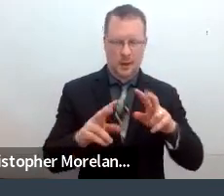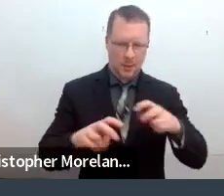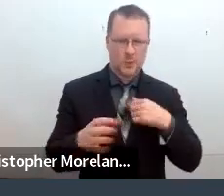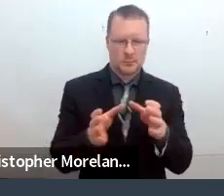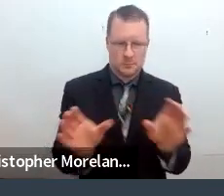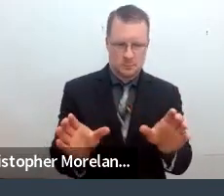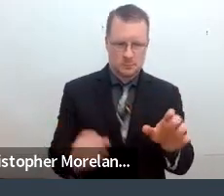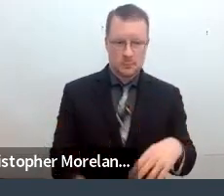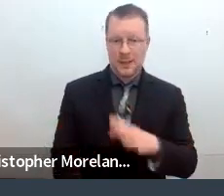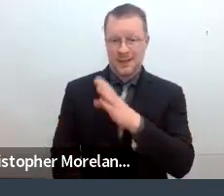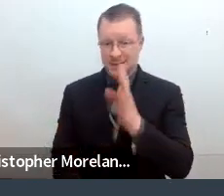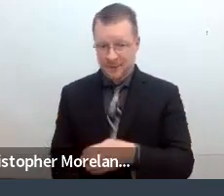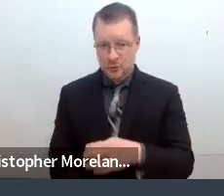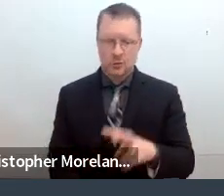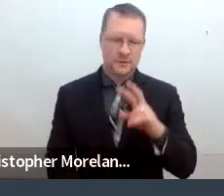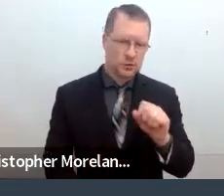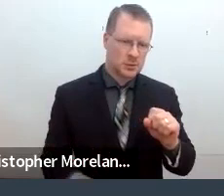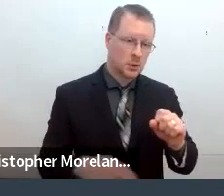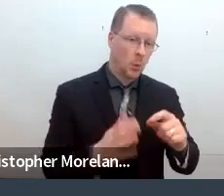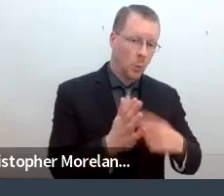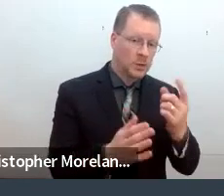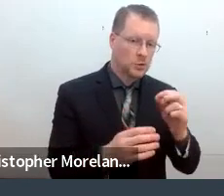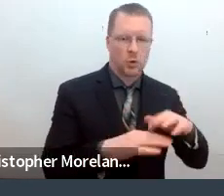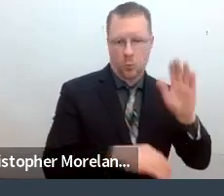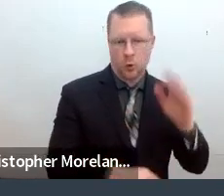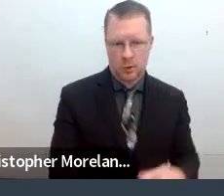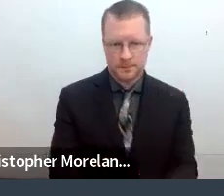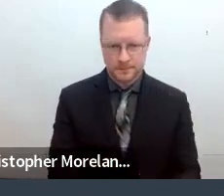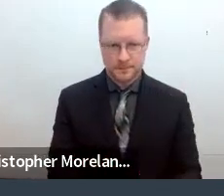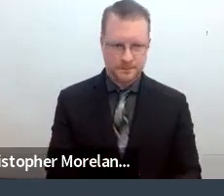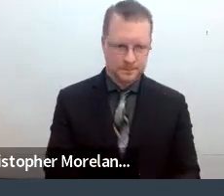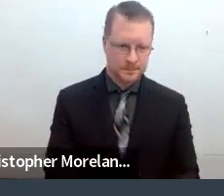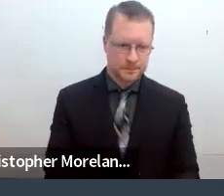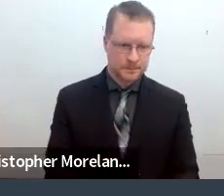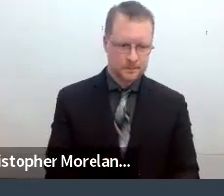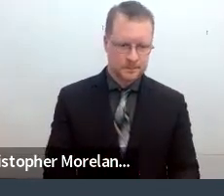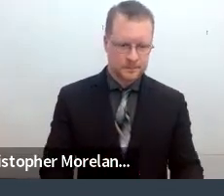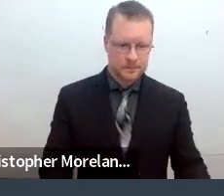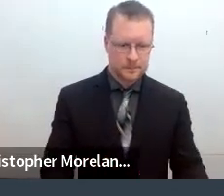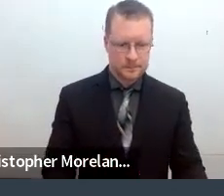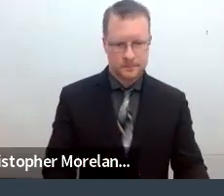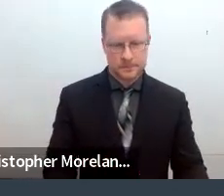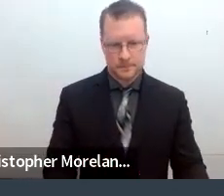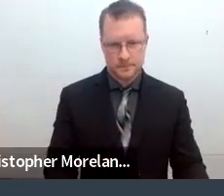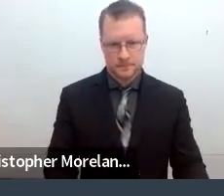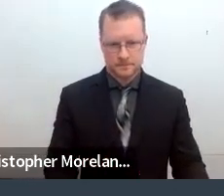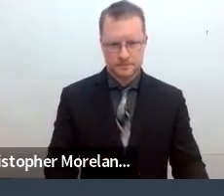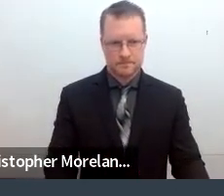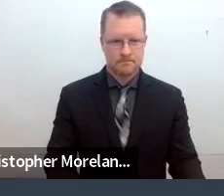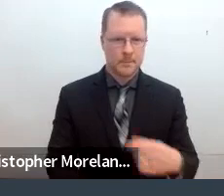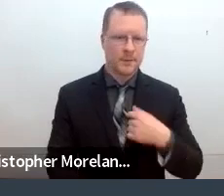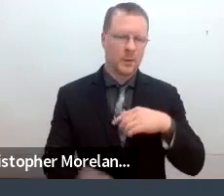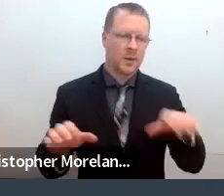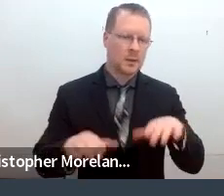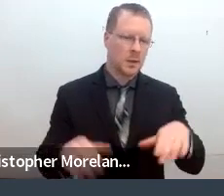we dichotomized the analysis to either never or 1 or more times.